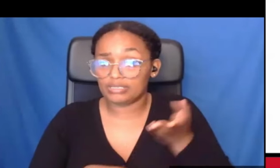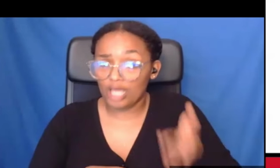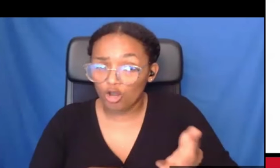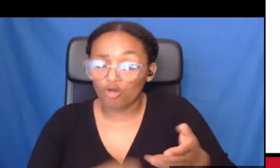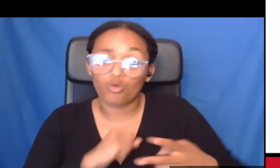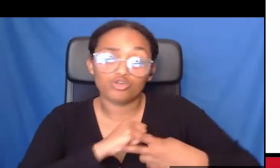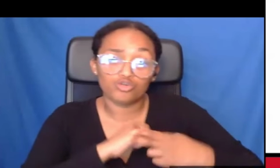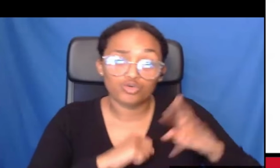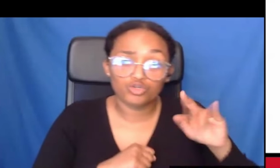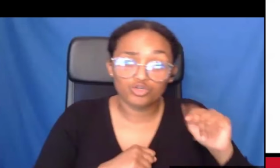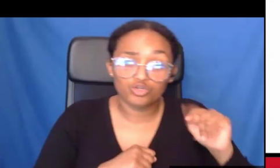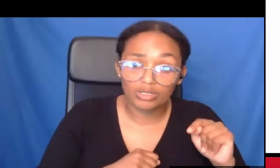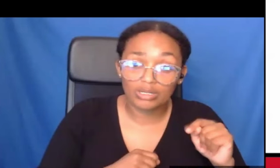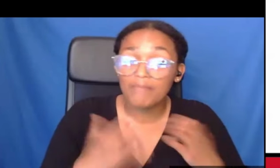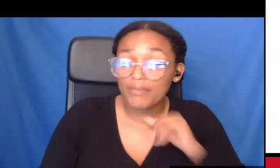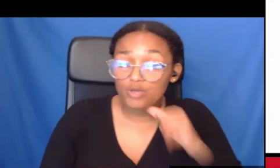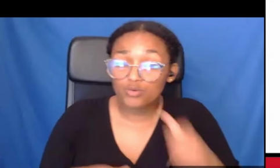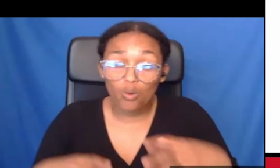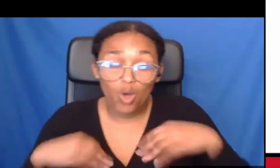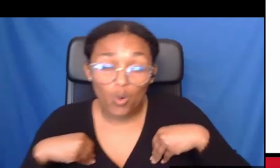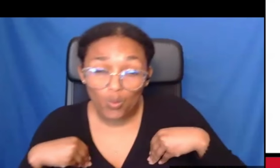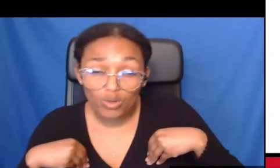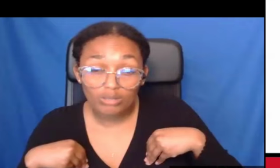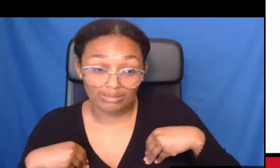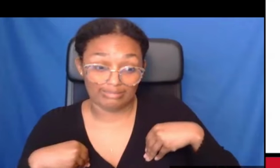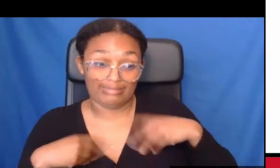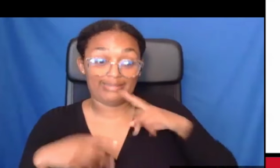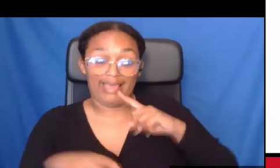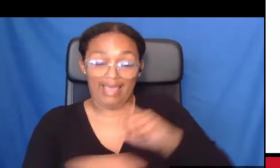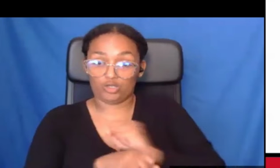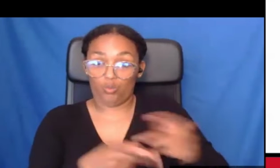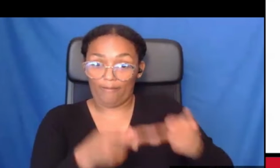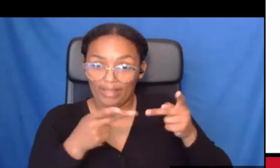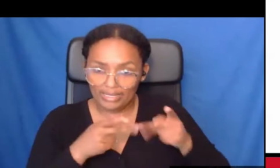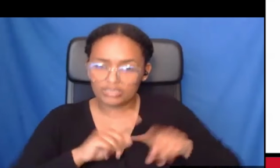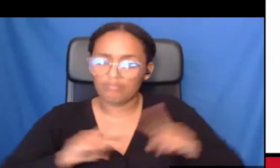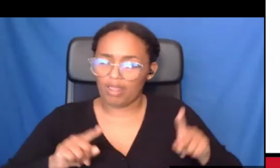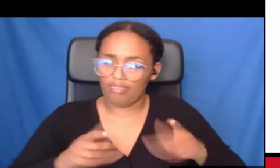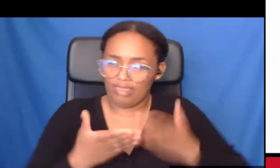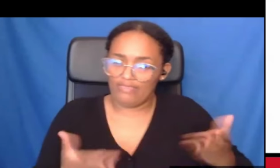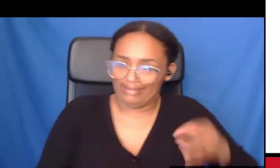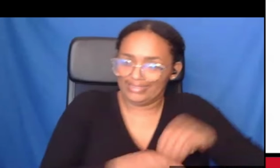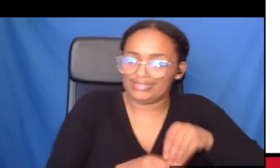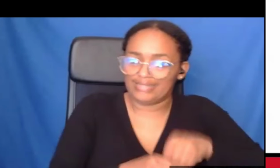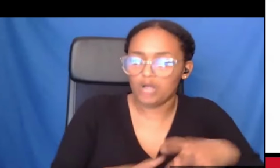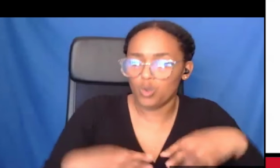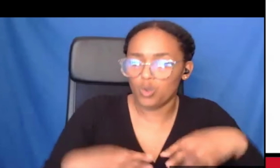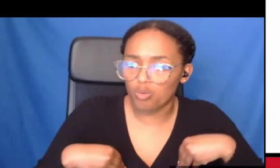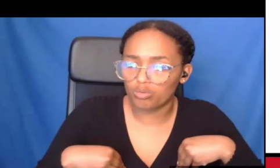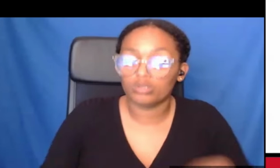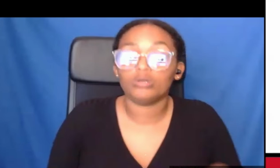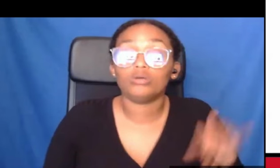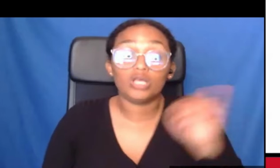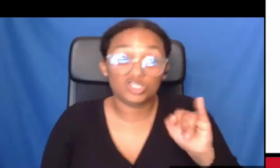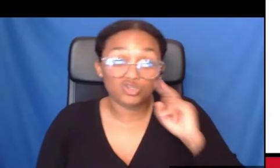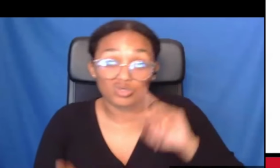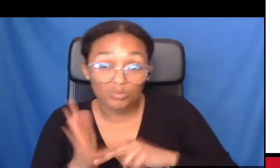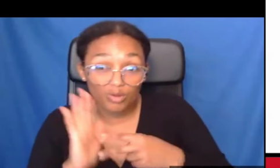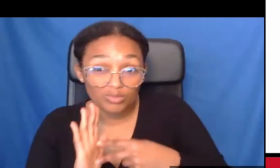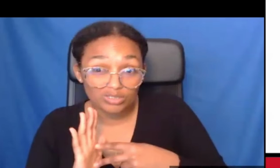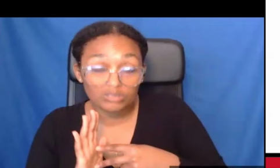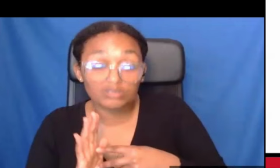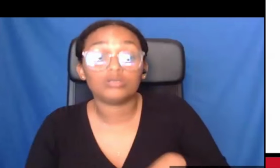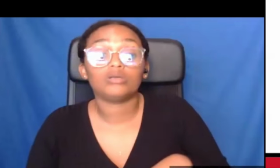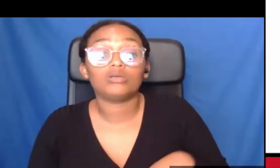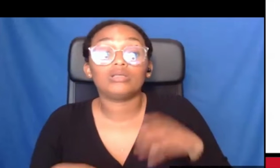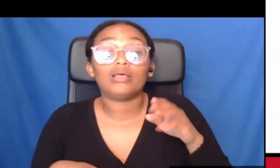may not own it. You might just own the stuff, your business stuff. Um, for insurance purposes, business property includes